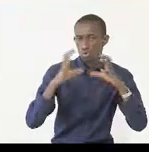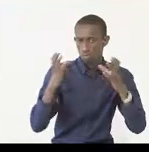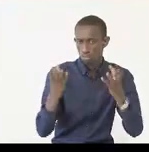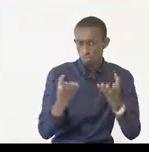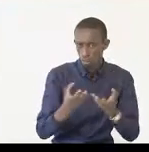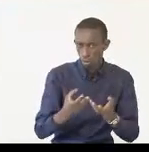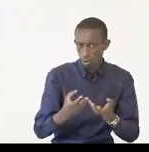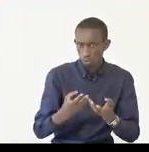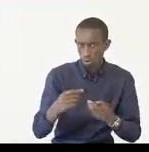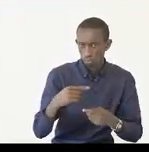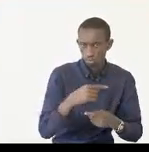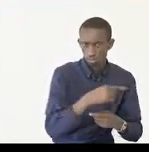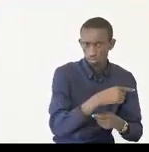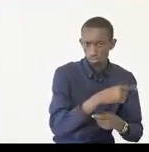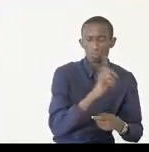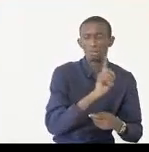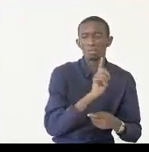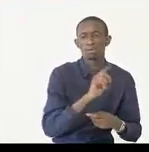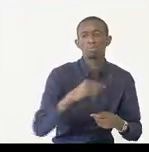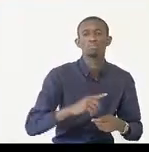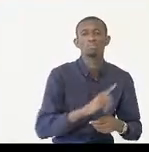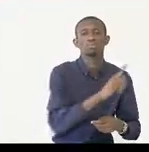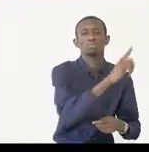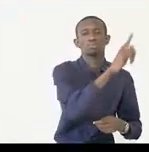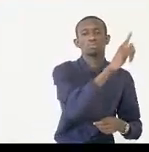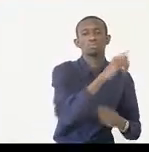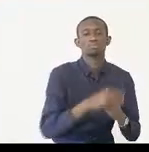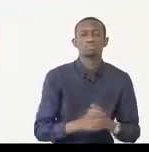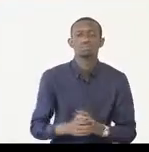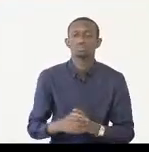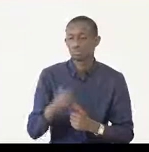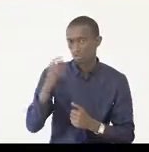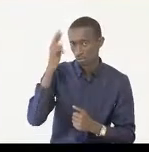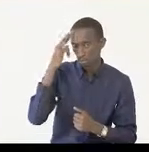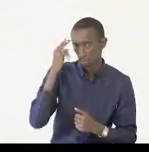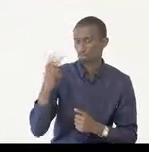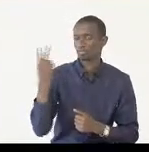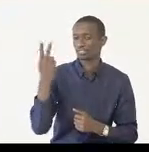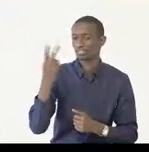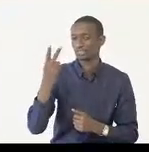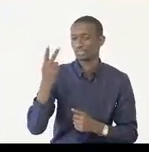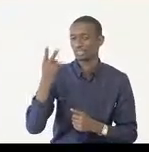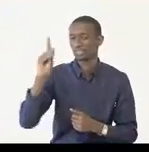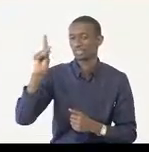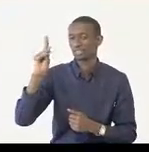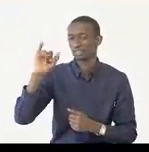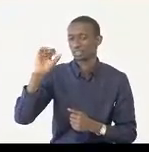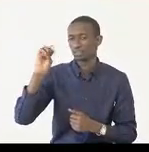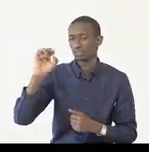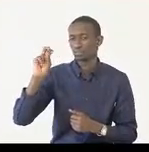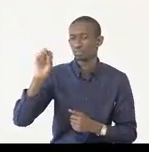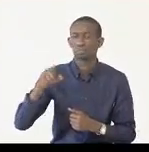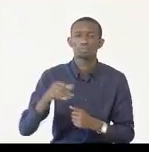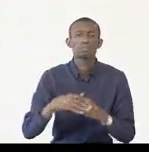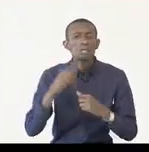passed through the center of the two balls. But remember, this is a two-dimensional collision. So then at ball number two